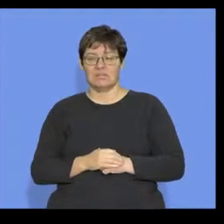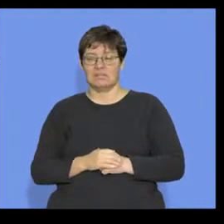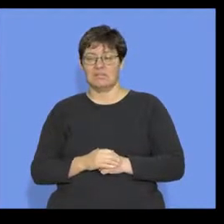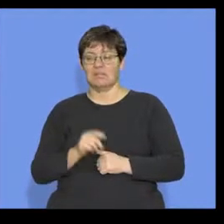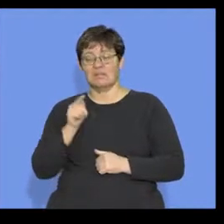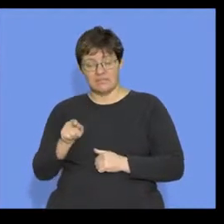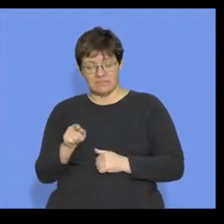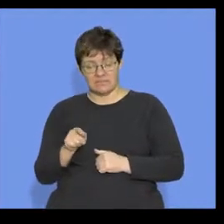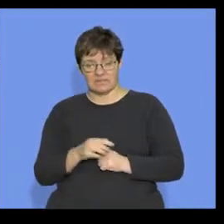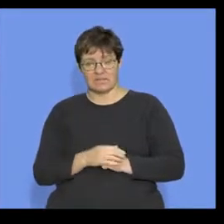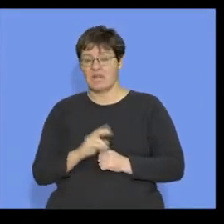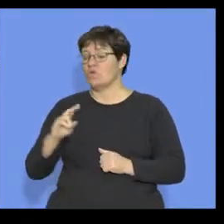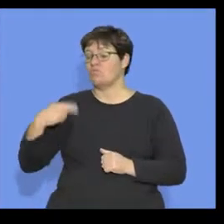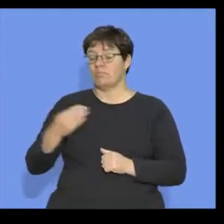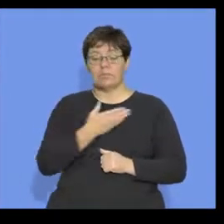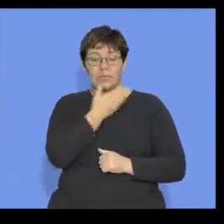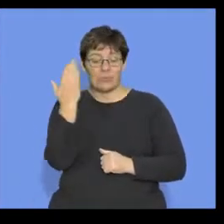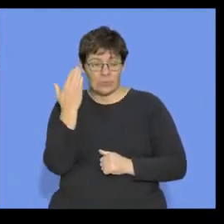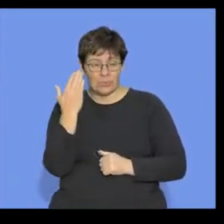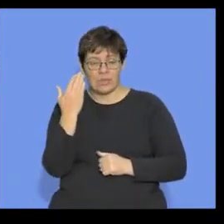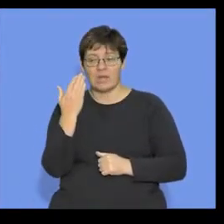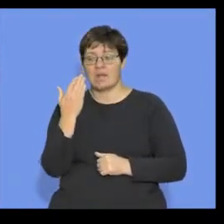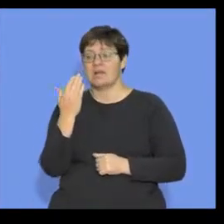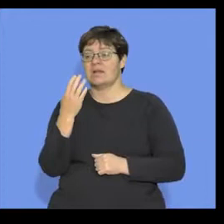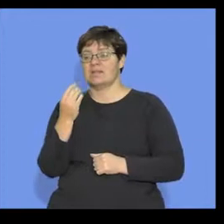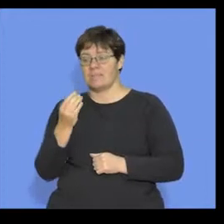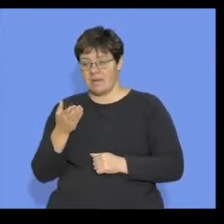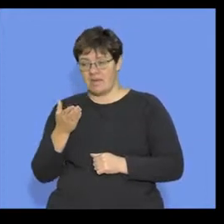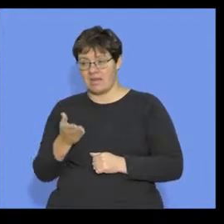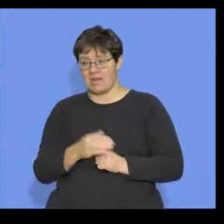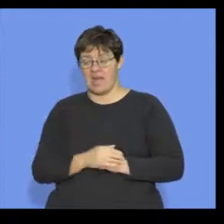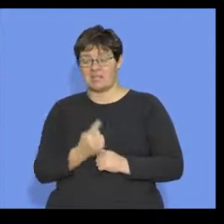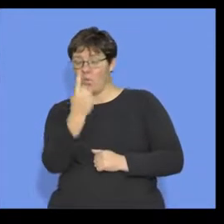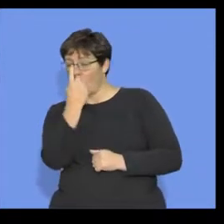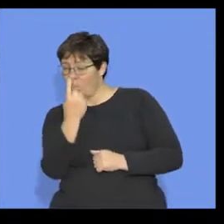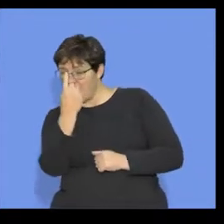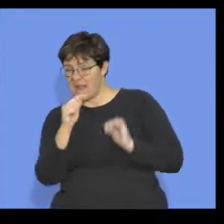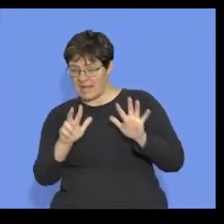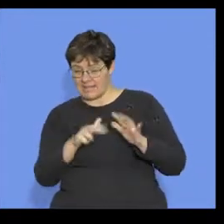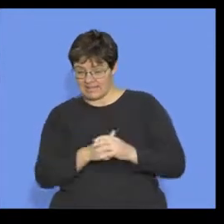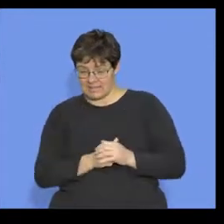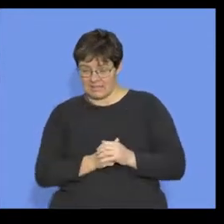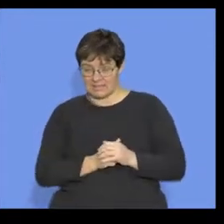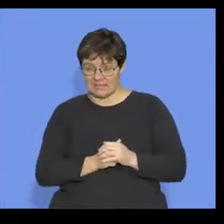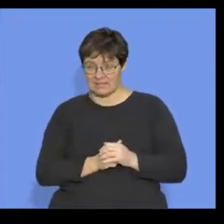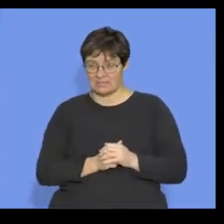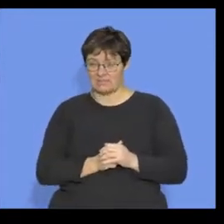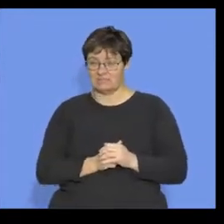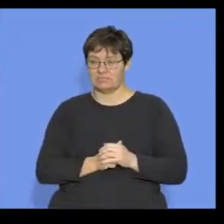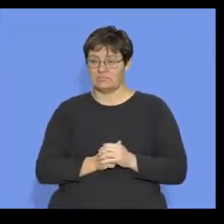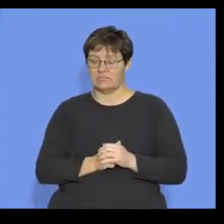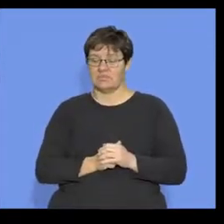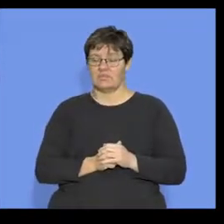containing no repetition and numbers and at least 1/8, which